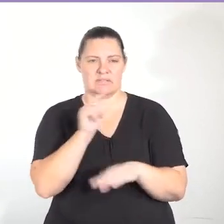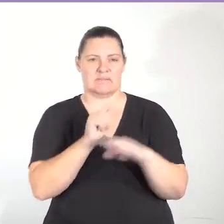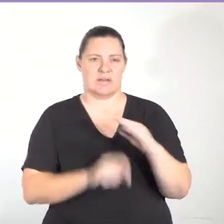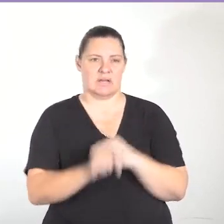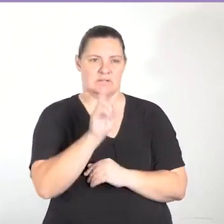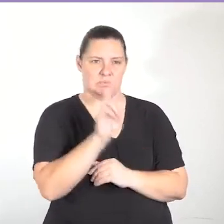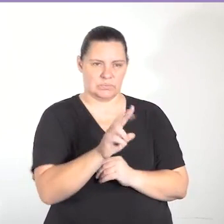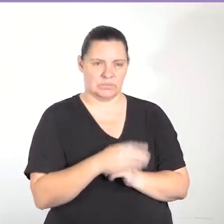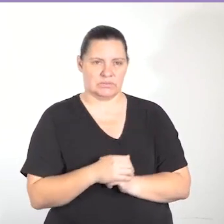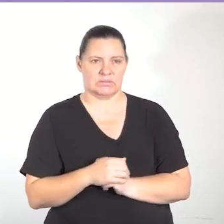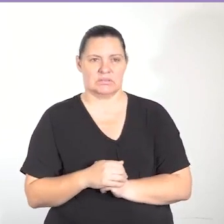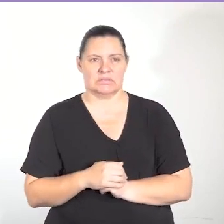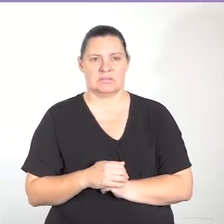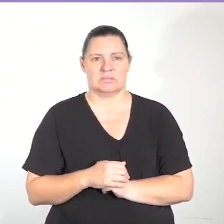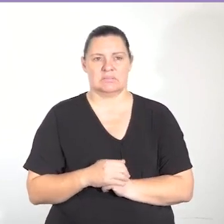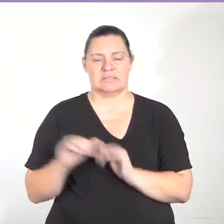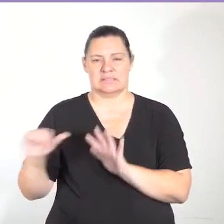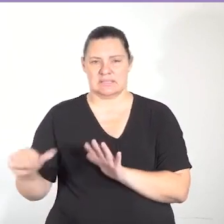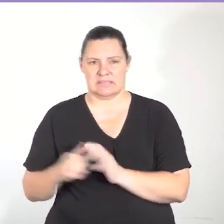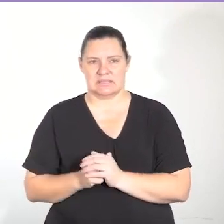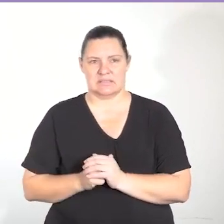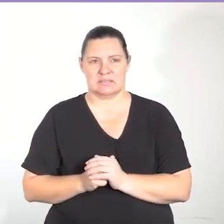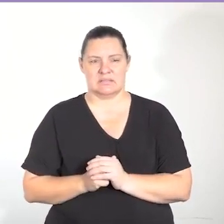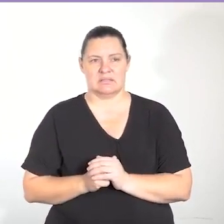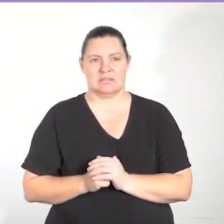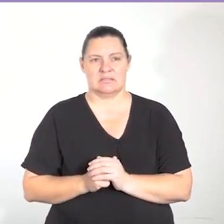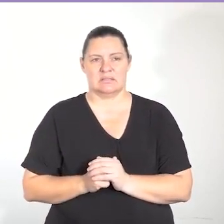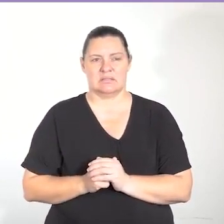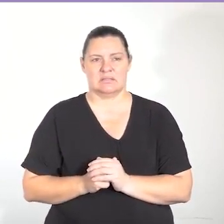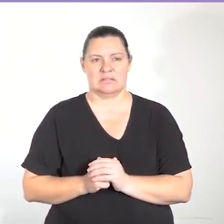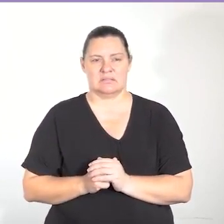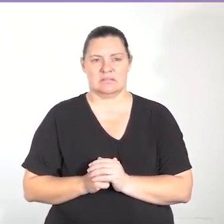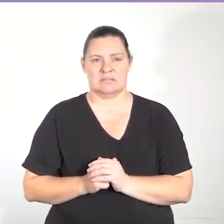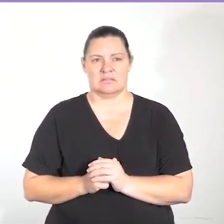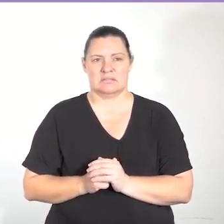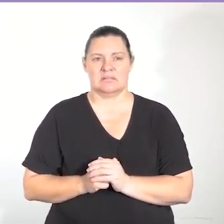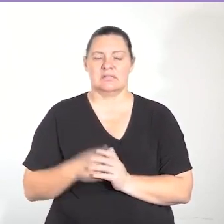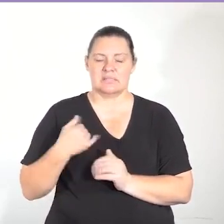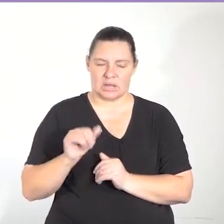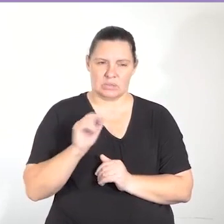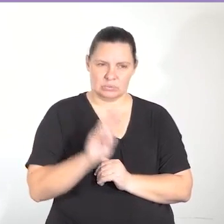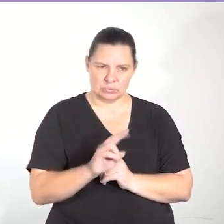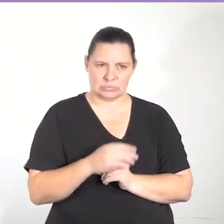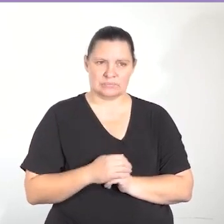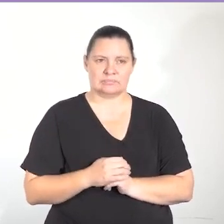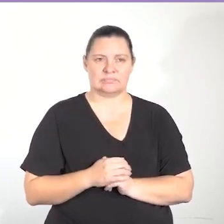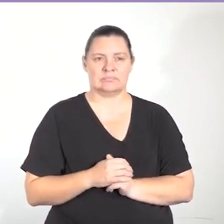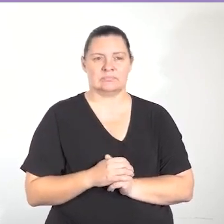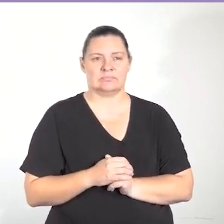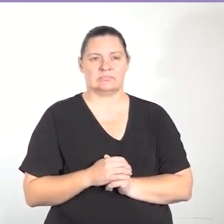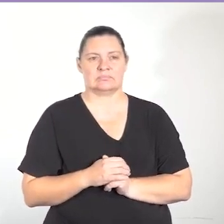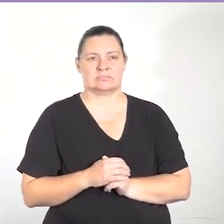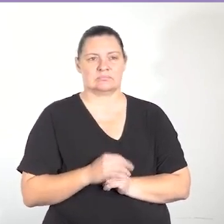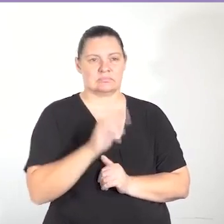to divide that by 2, and my answer is going to be a 6. Now, I'm still going to divide by 2 because 2 is still